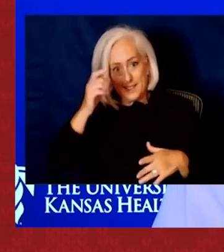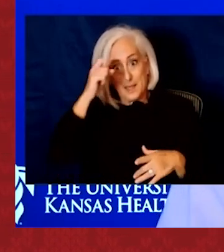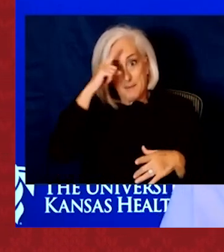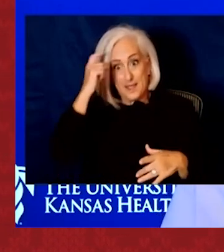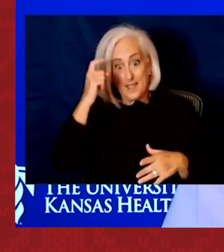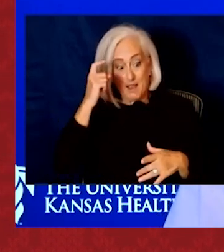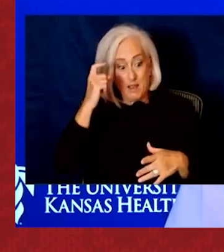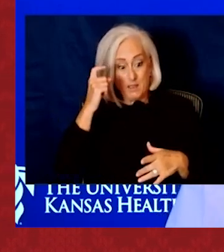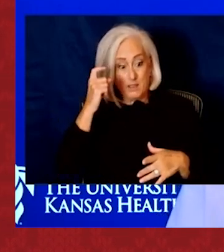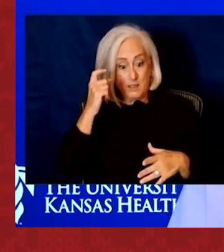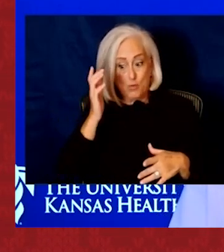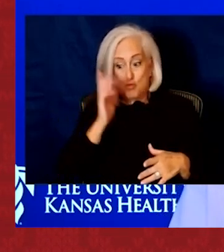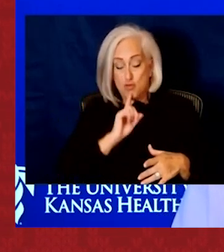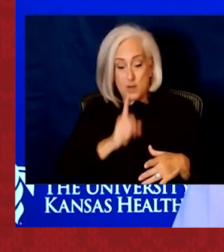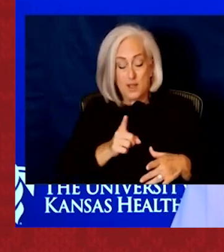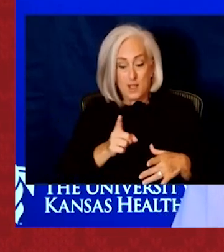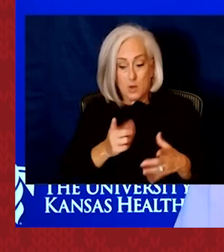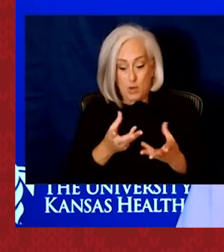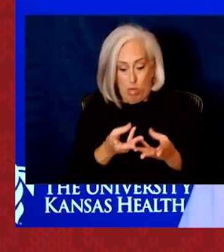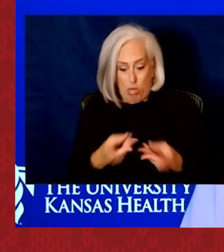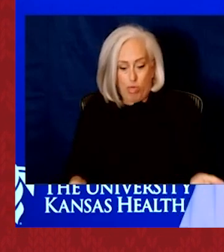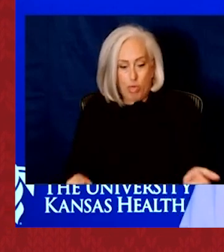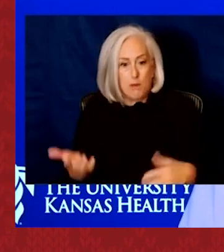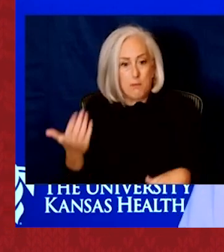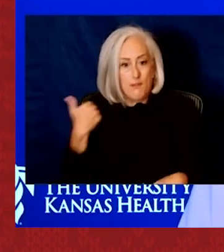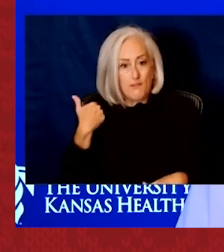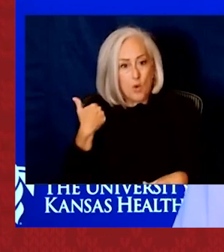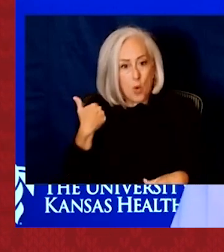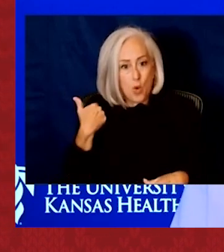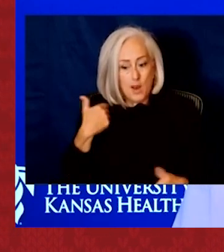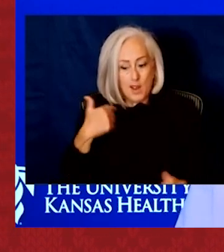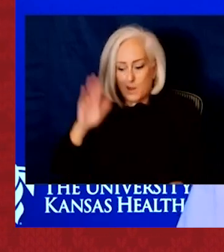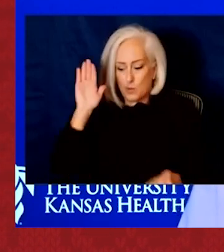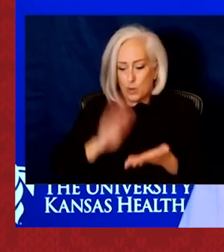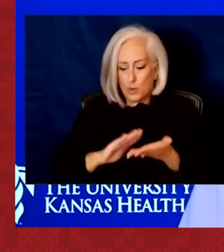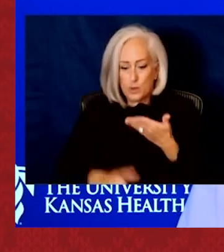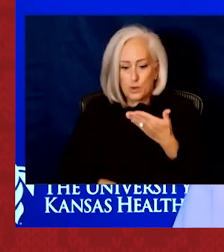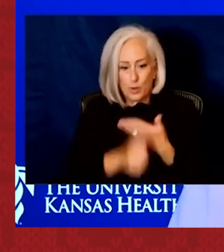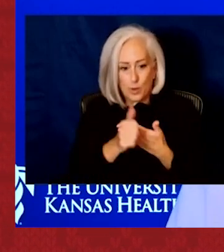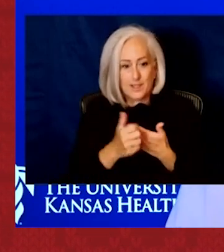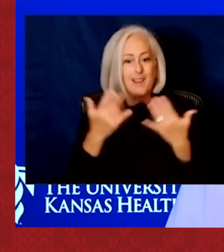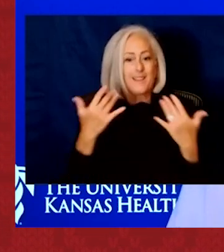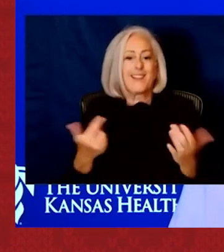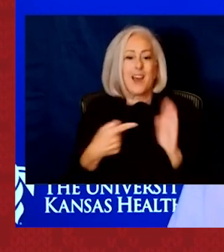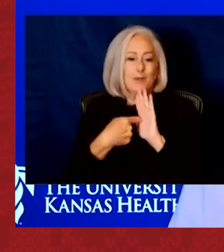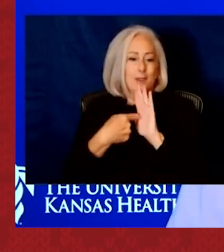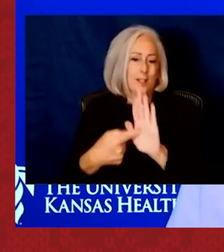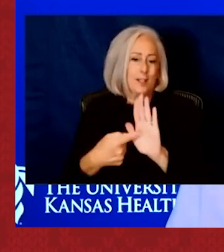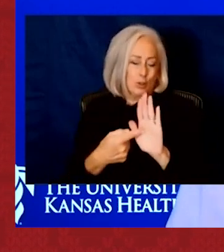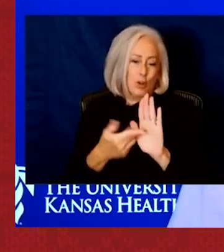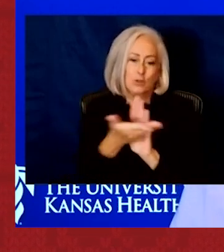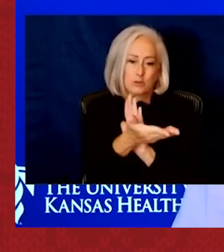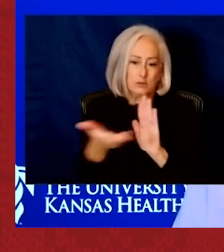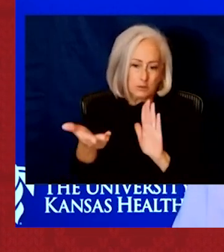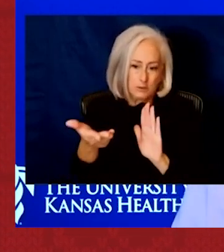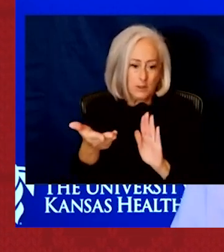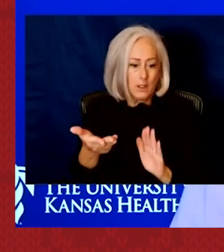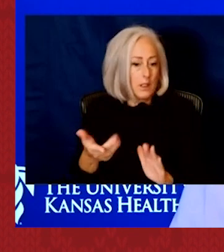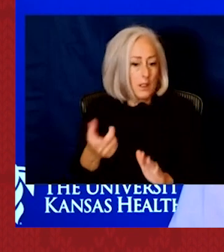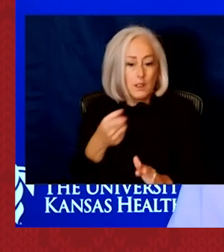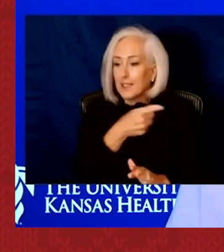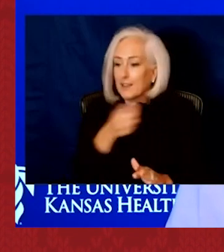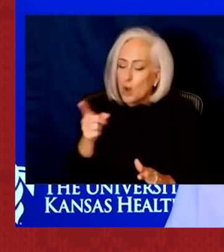eradicated and certainly reduced the risk of. And I think this is one more case to exemplify that if your children are not up to date with